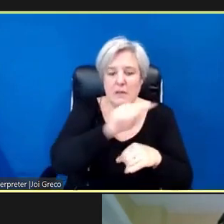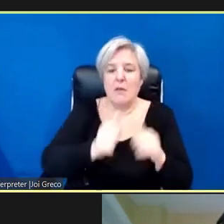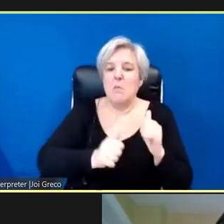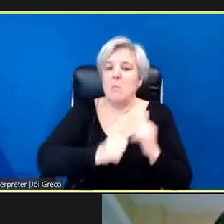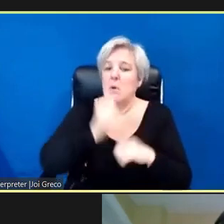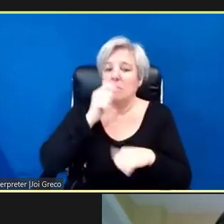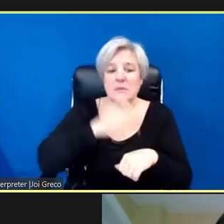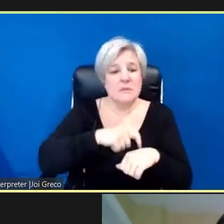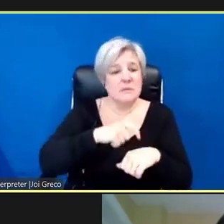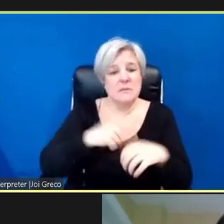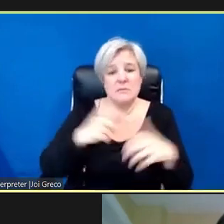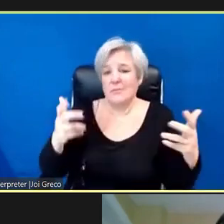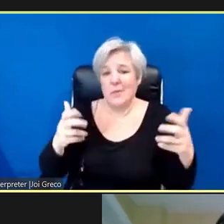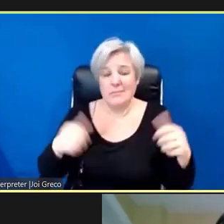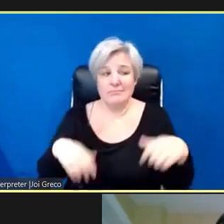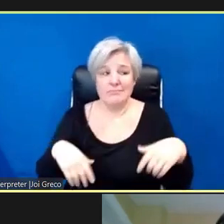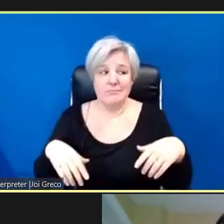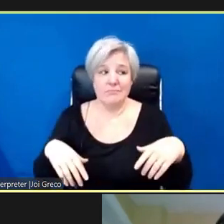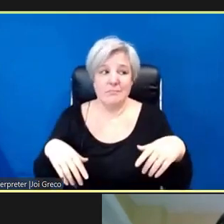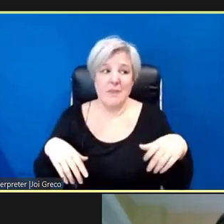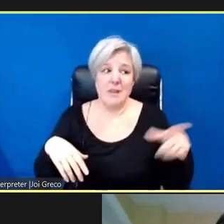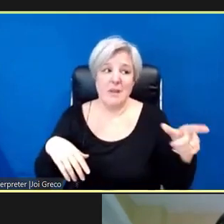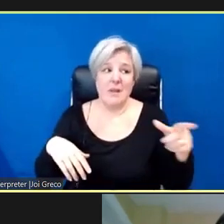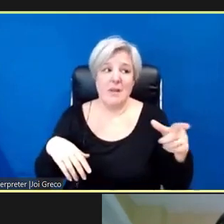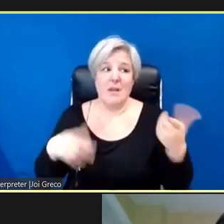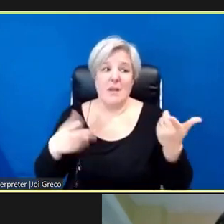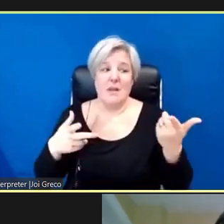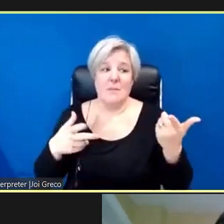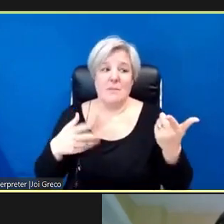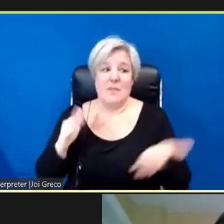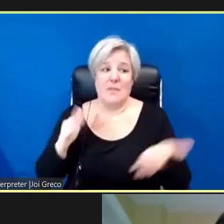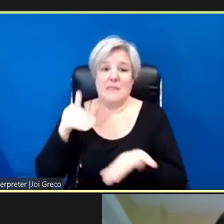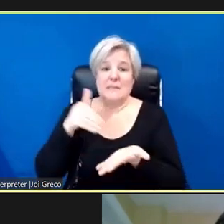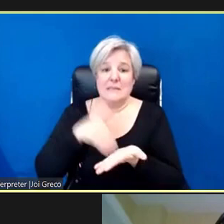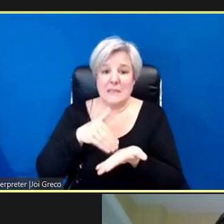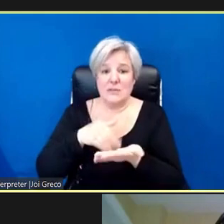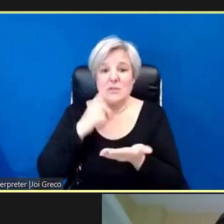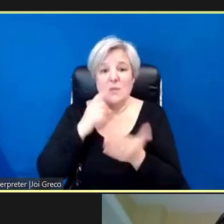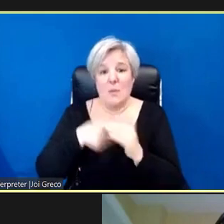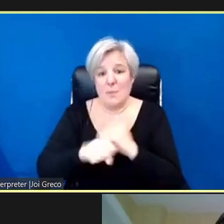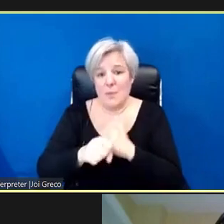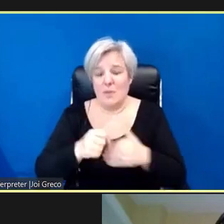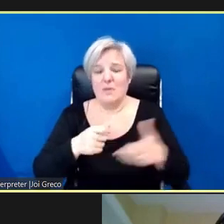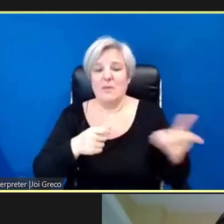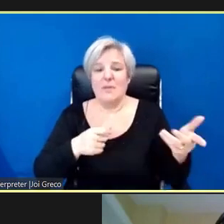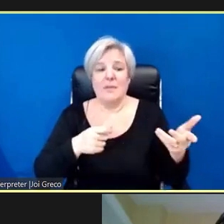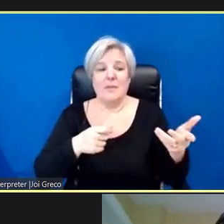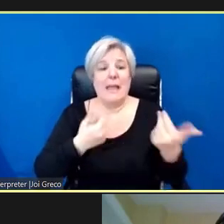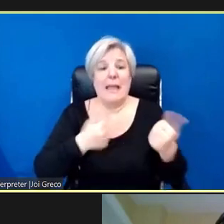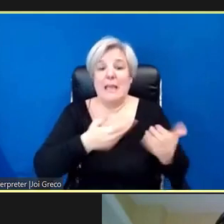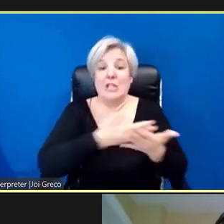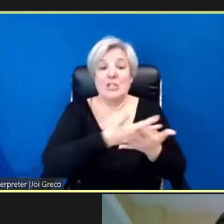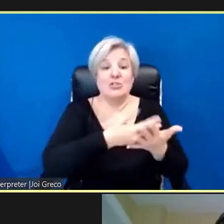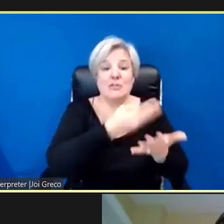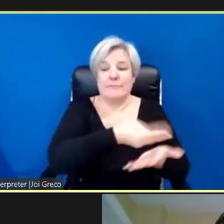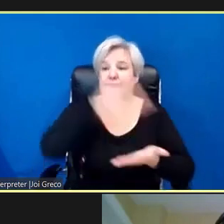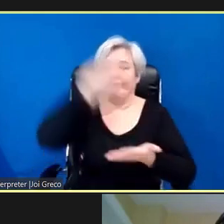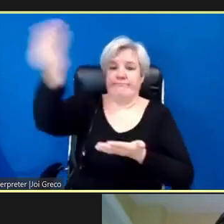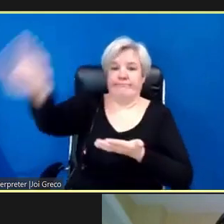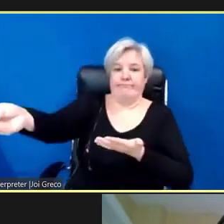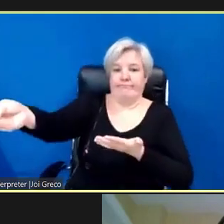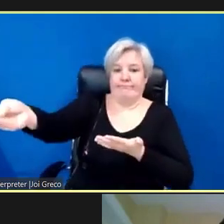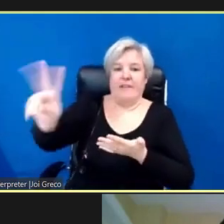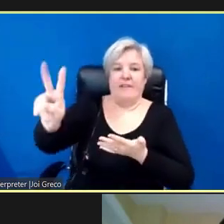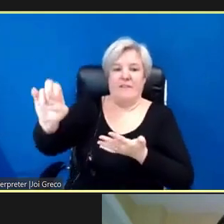of time, the birth facility hands over the newborn hearing screening program to